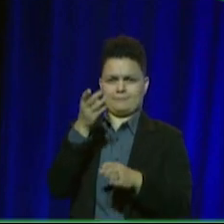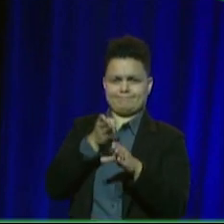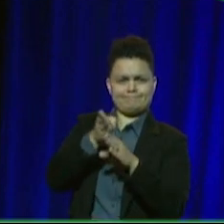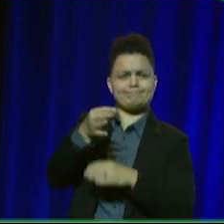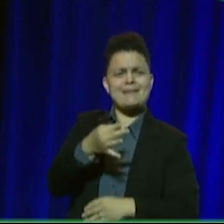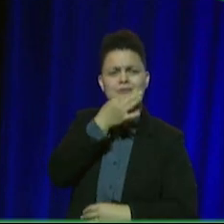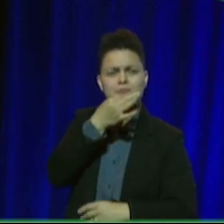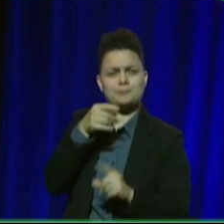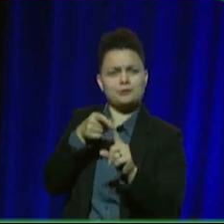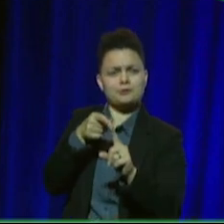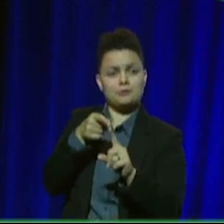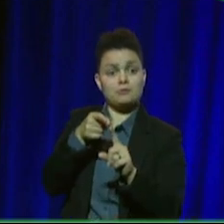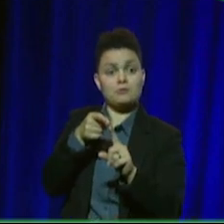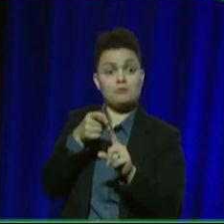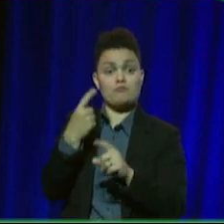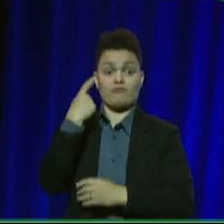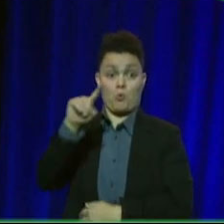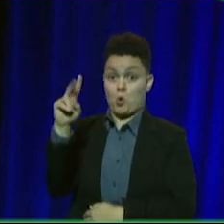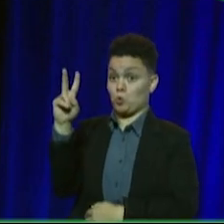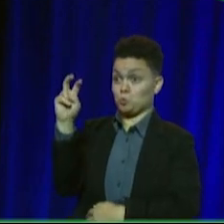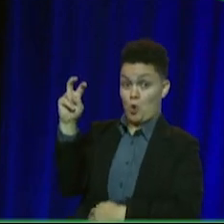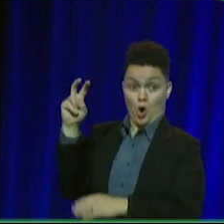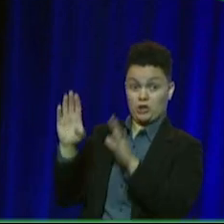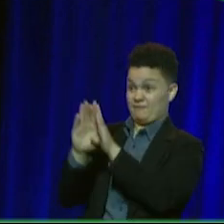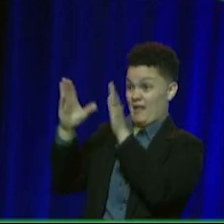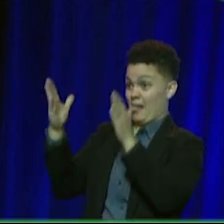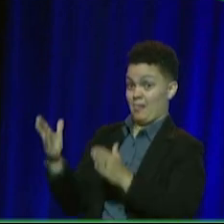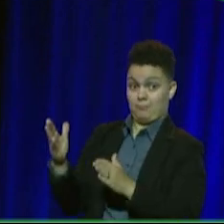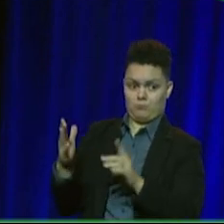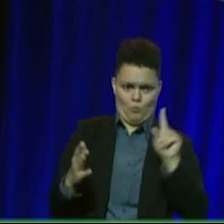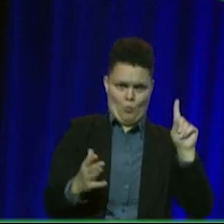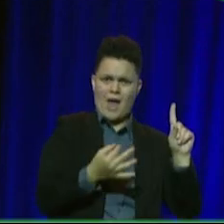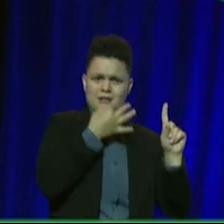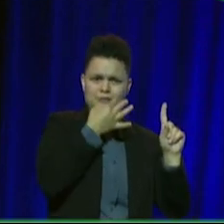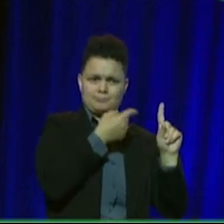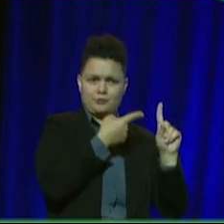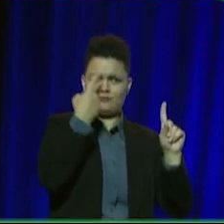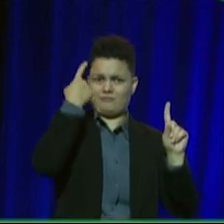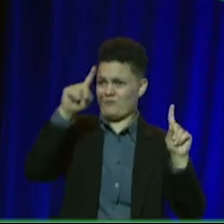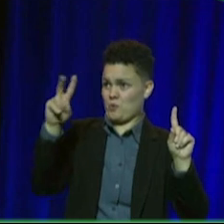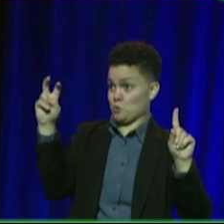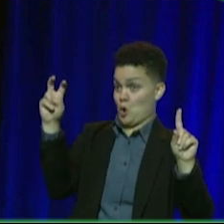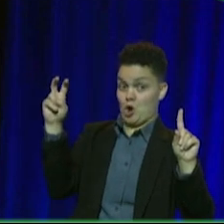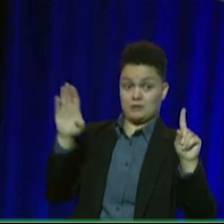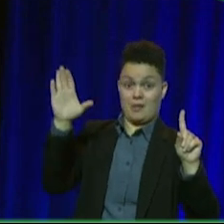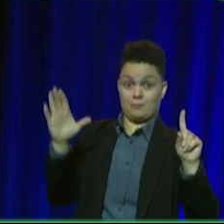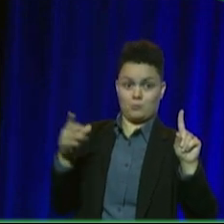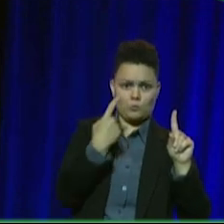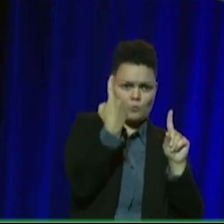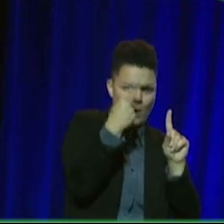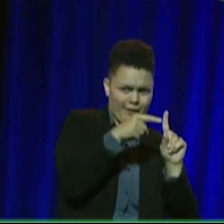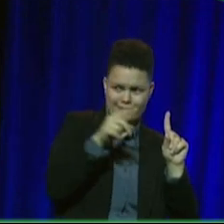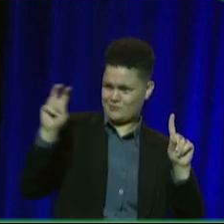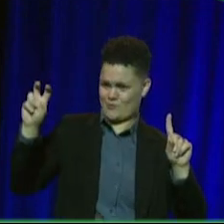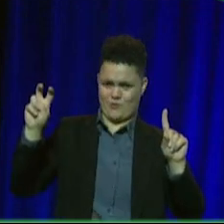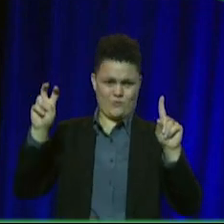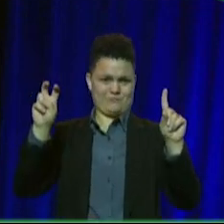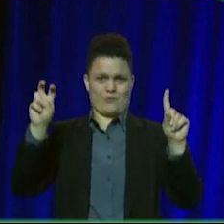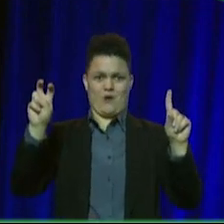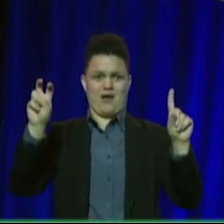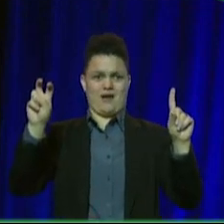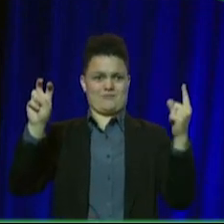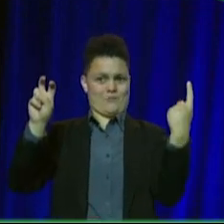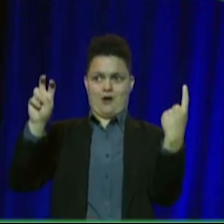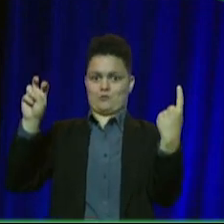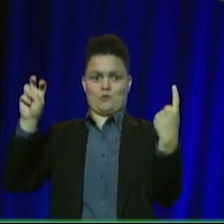200 developers in an enterprise. And that's, by the way, a good case scenario. So what happens now, and the way